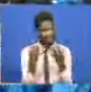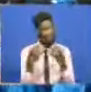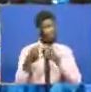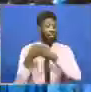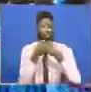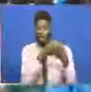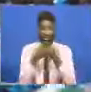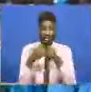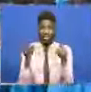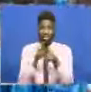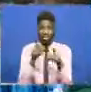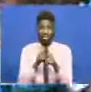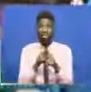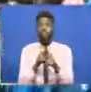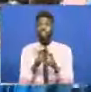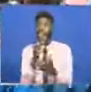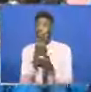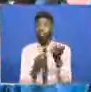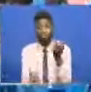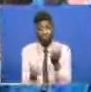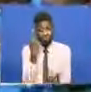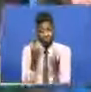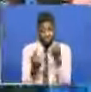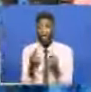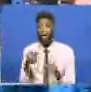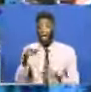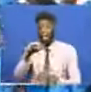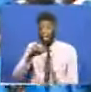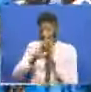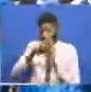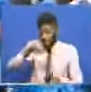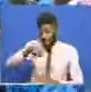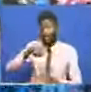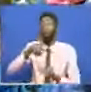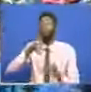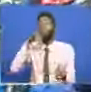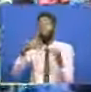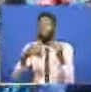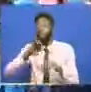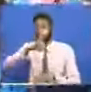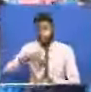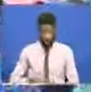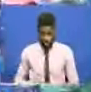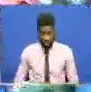statistics that are actually coming out, for instance, here in Busia County, we are told that about